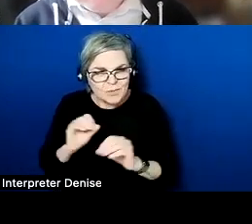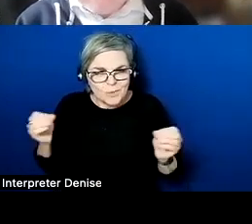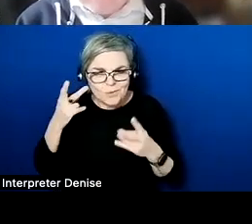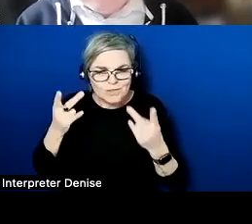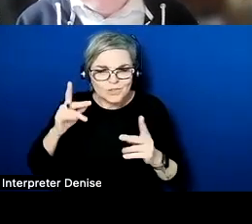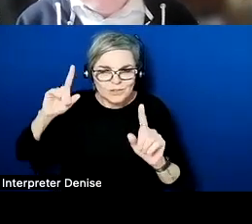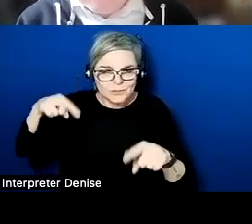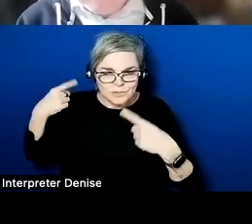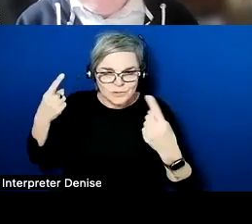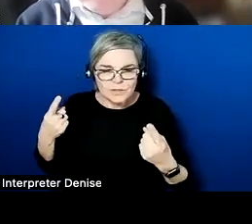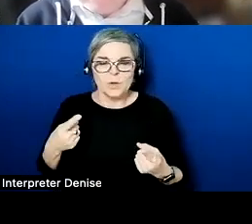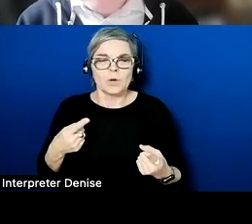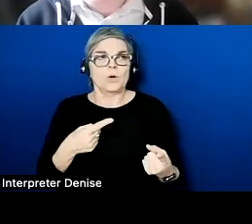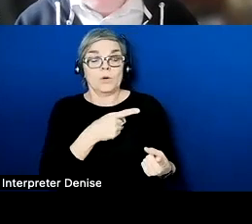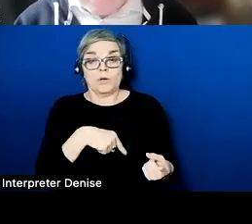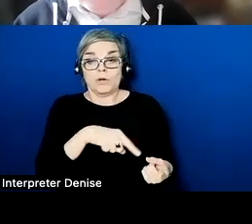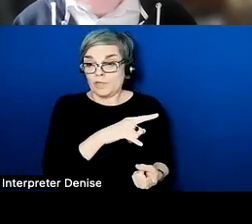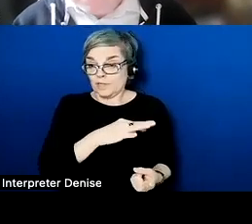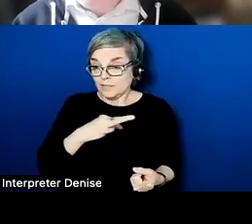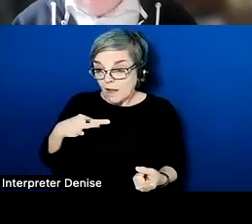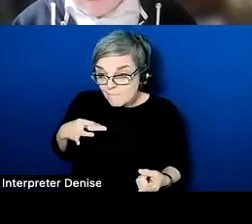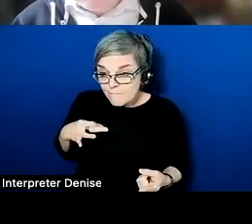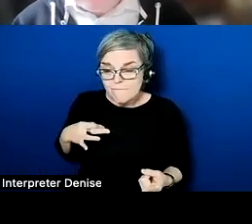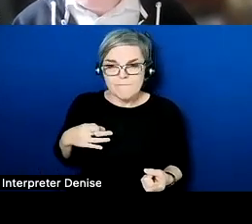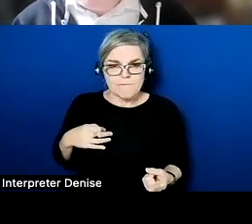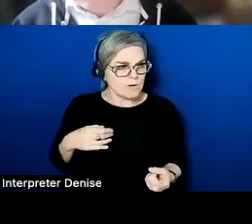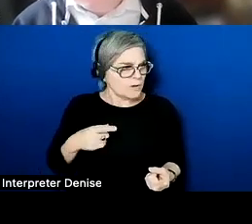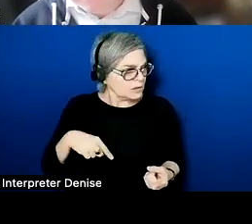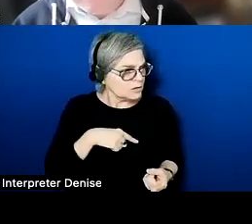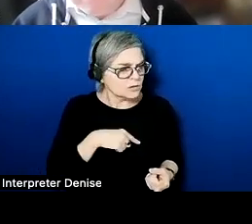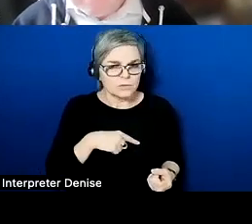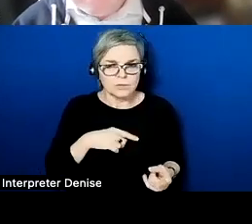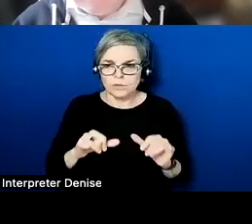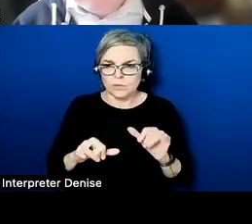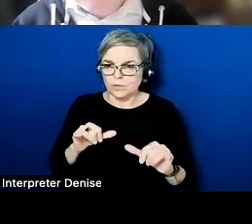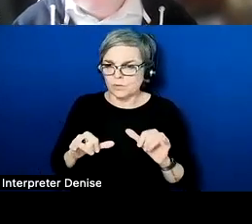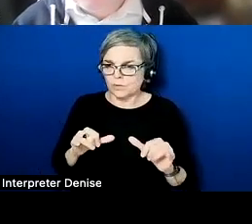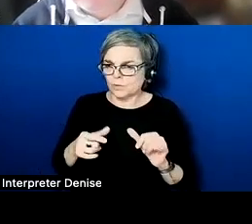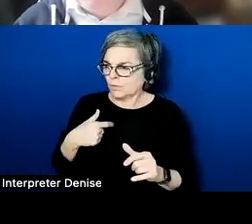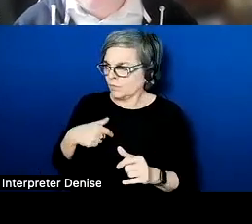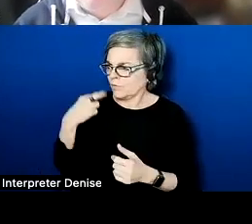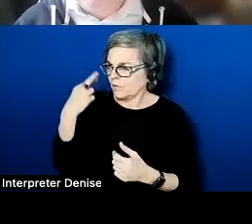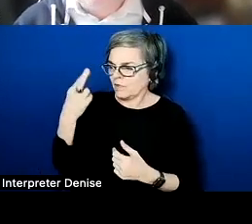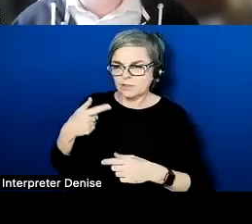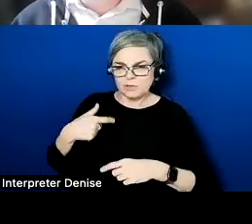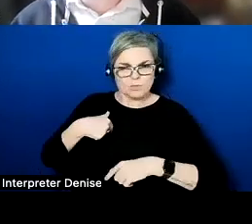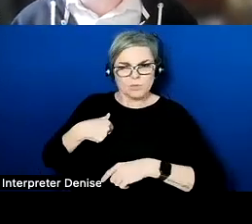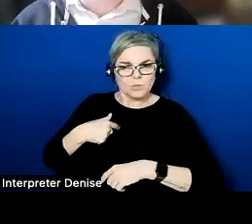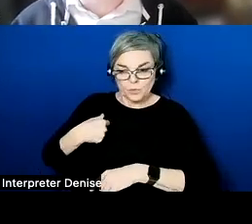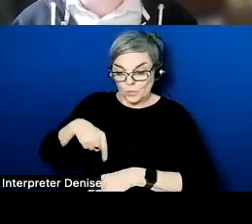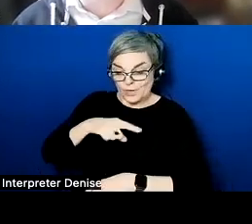a modality that he and we have, touch. And it was a real,